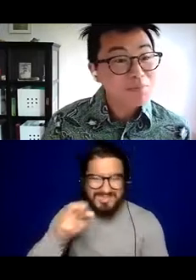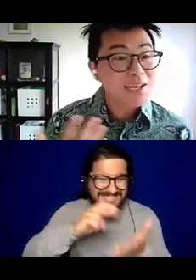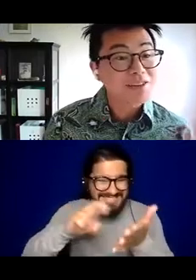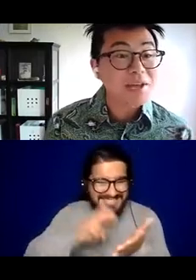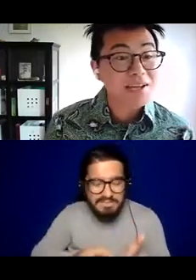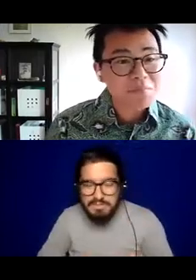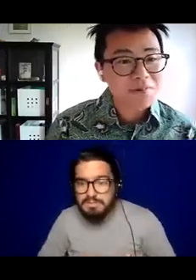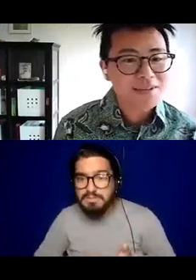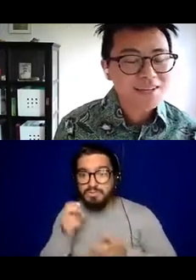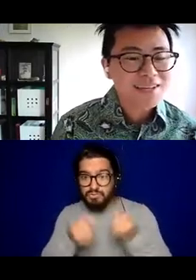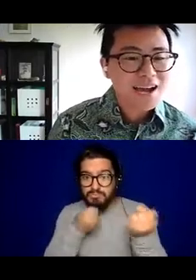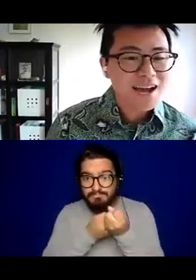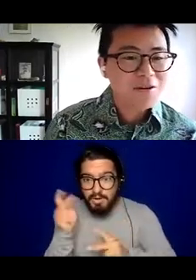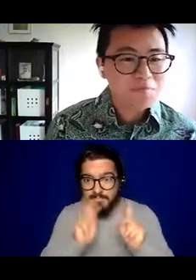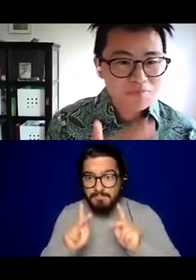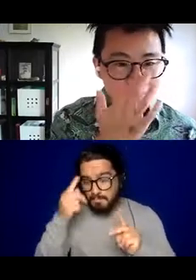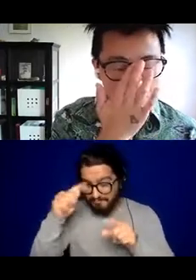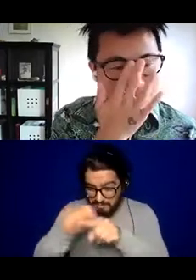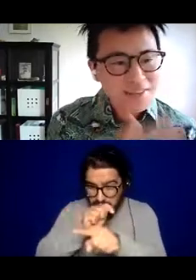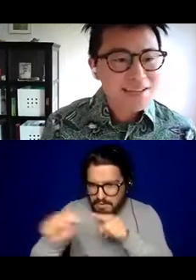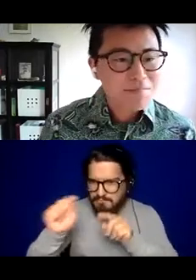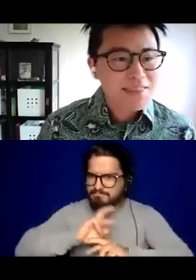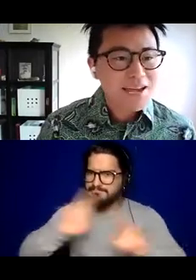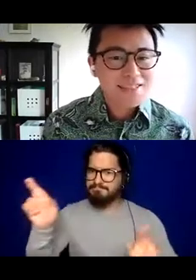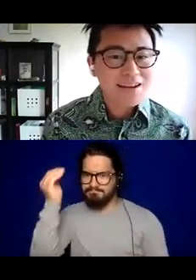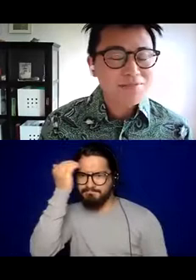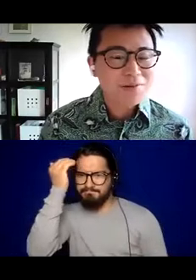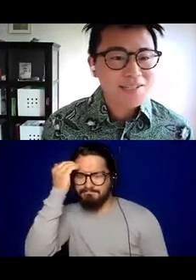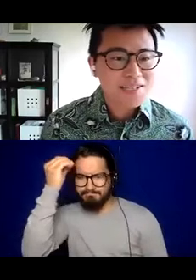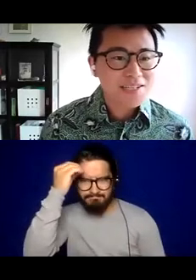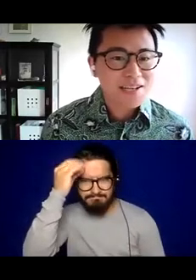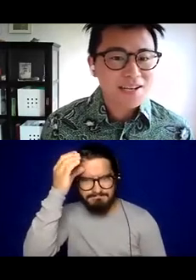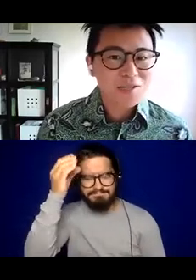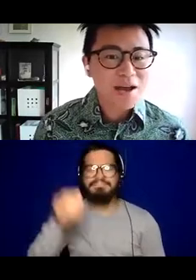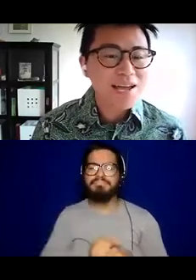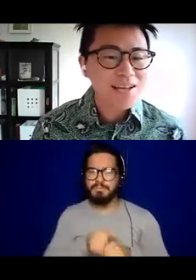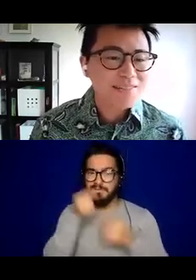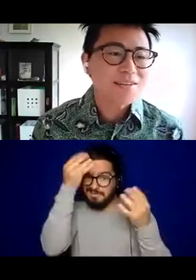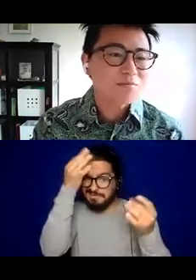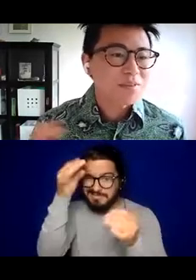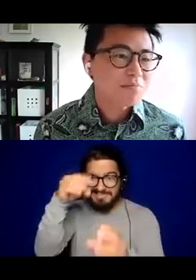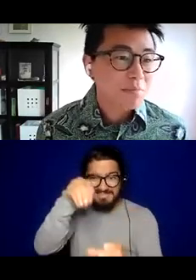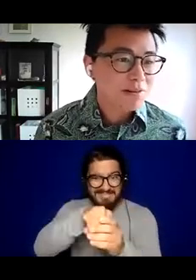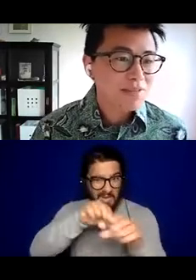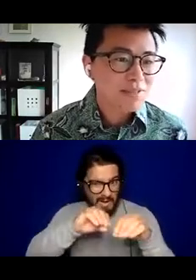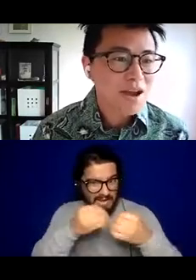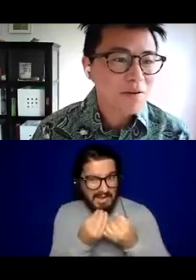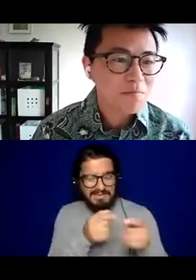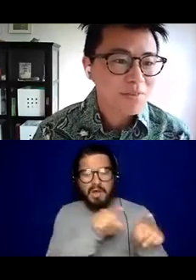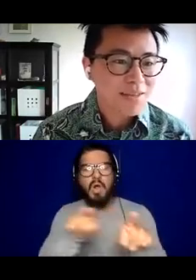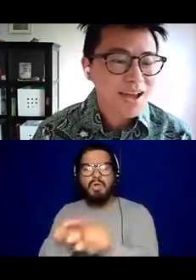supporting people to get trained up. You have to think about that inside of an organization as well as with your